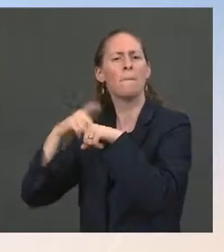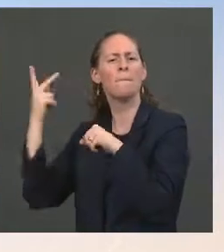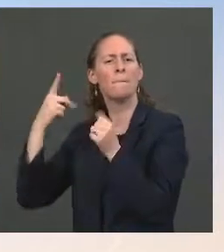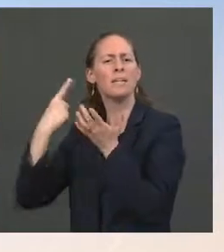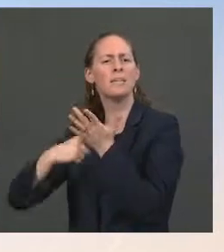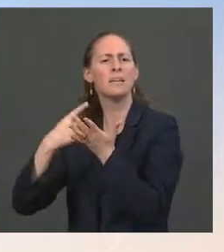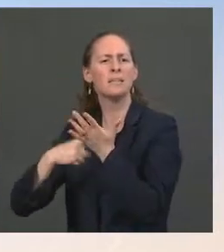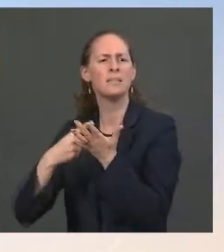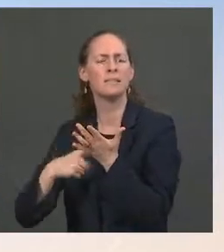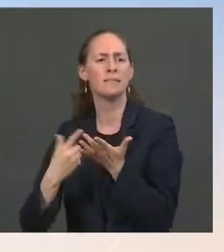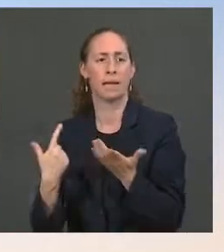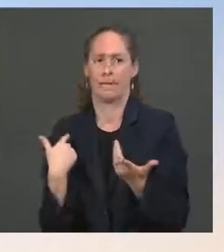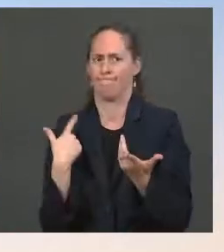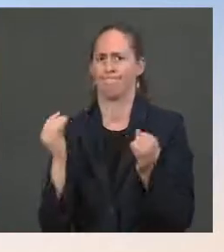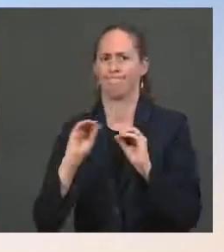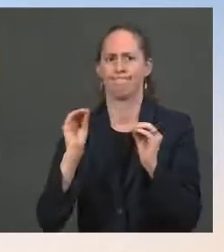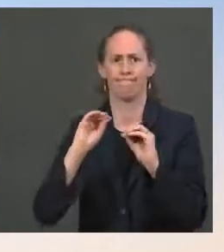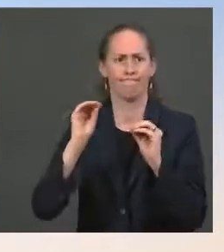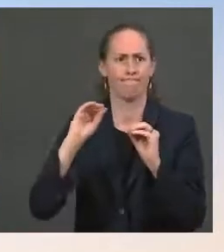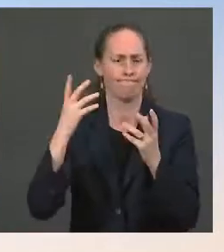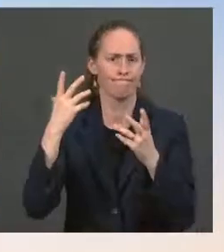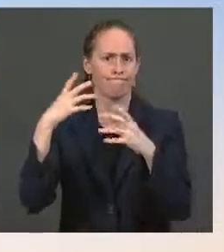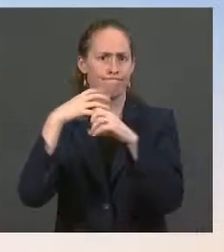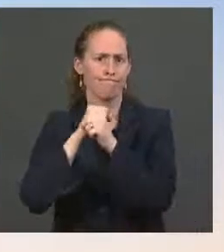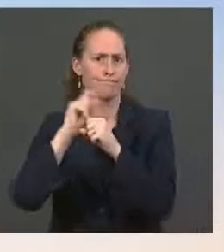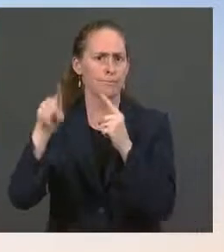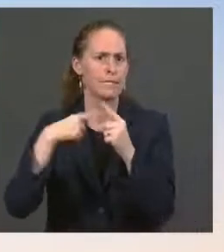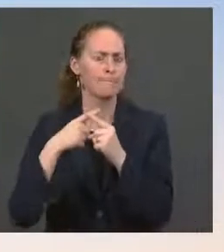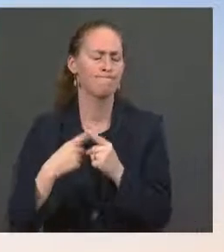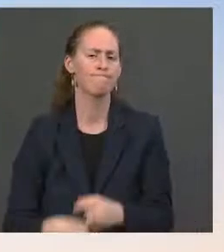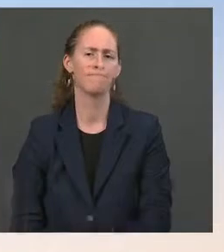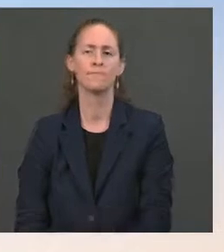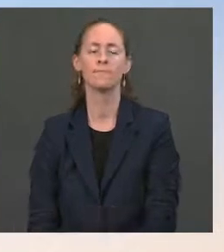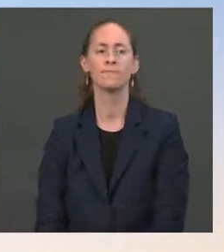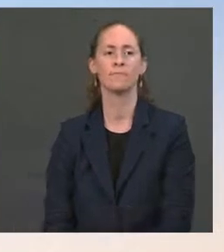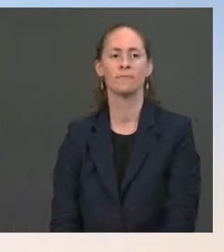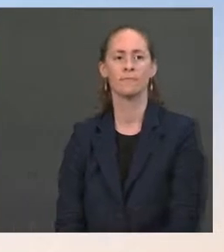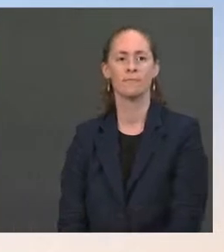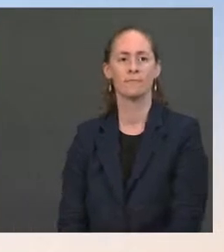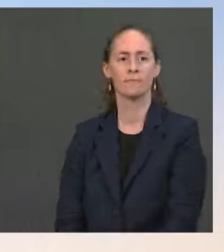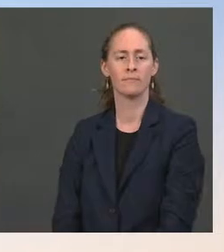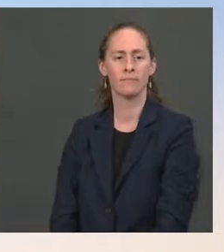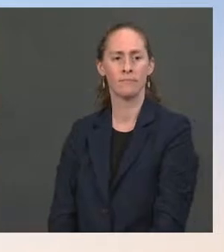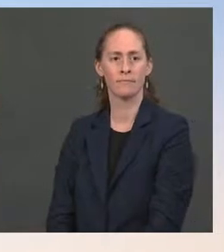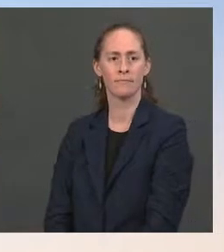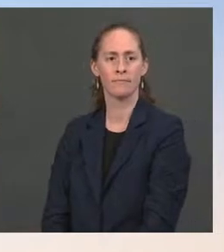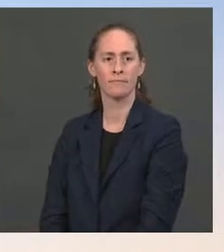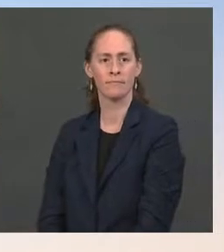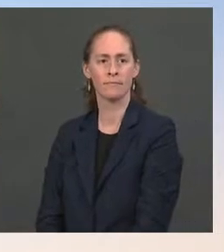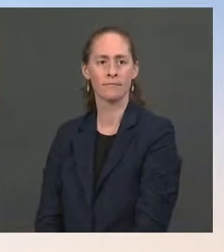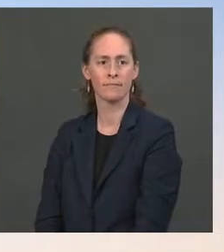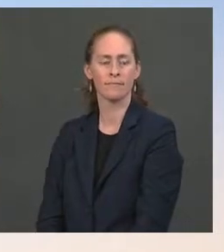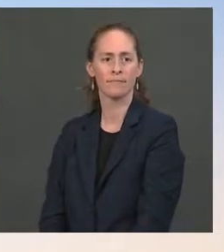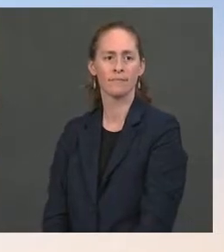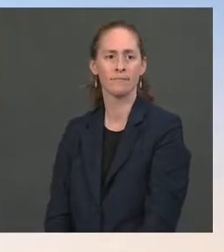any recent call from them. Have you asked business groups to use their influence with McConnell and other Republicans to try to get them on board? Business groups have been pretty vocal